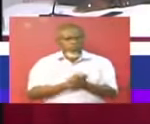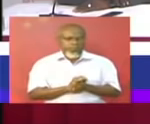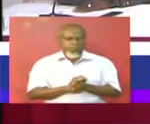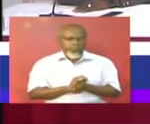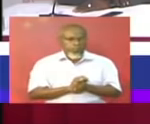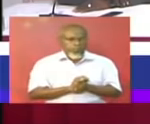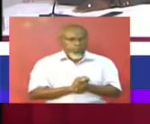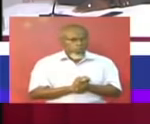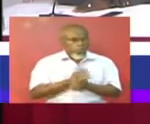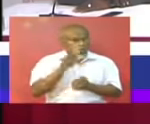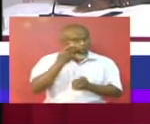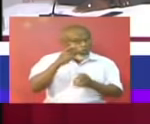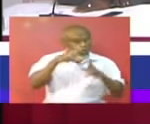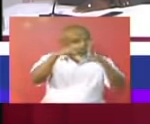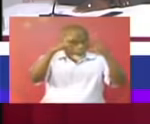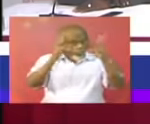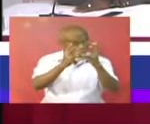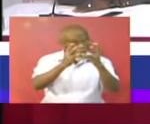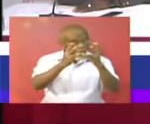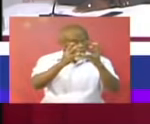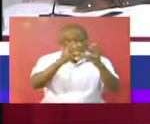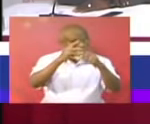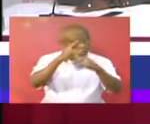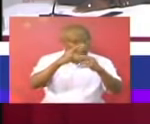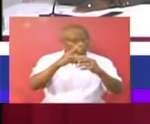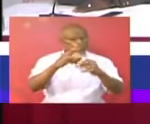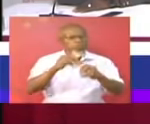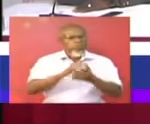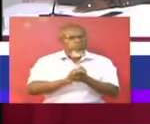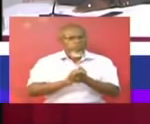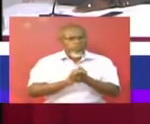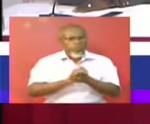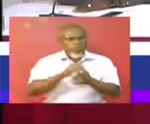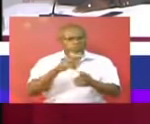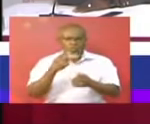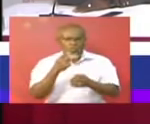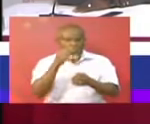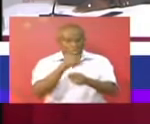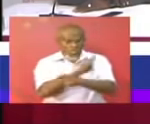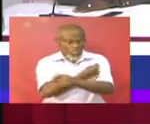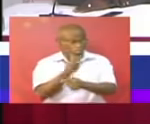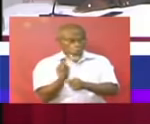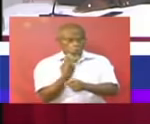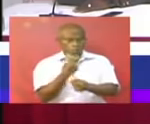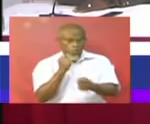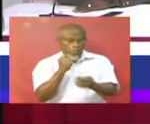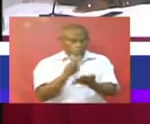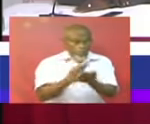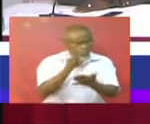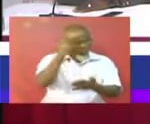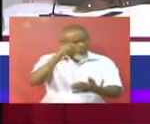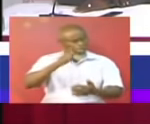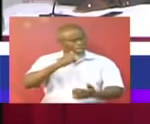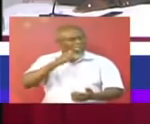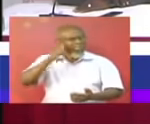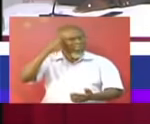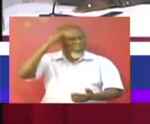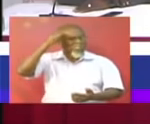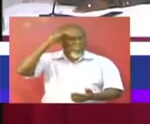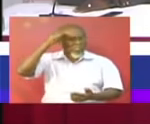is that at first, the vaccinations were only approved for adults, and then certain vaccinations became additionally